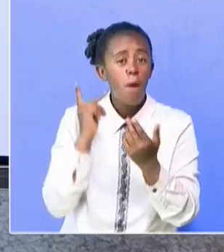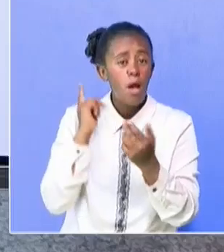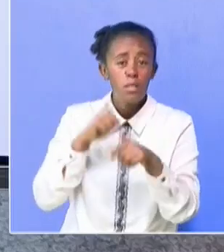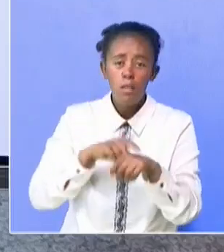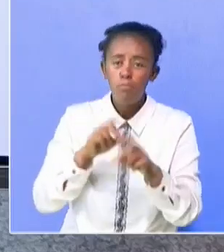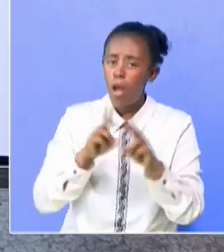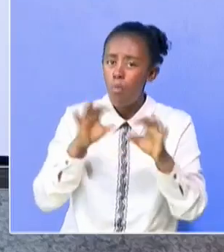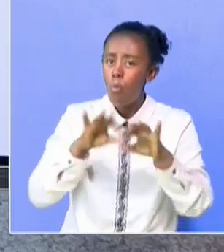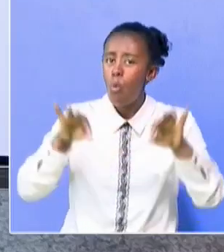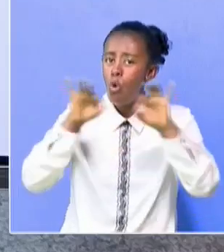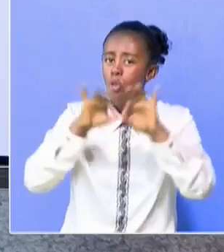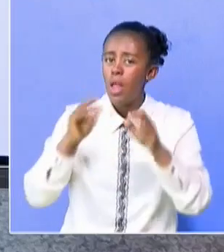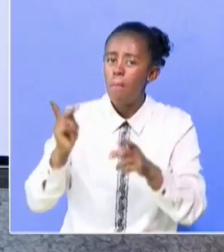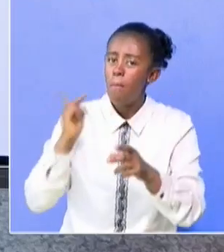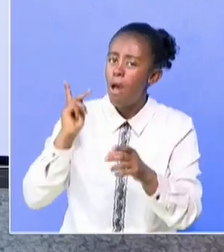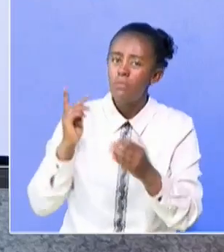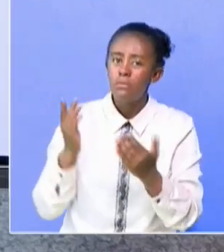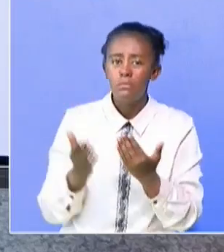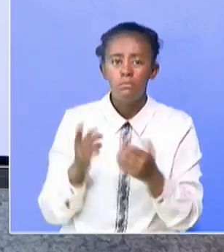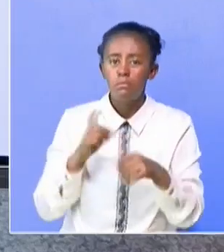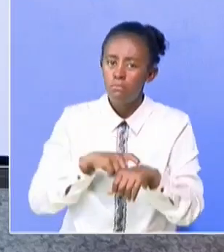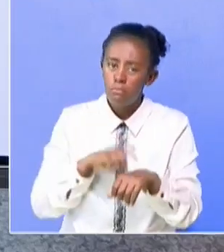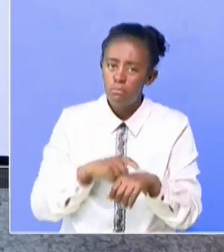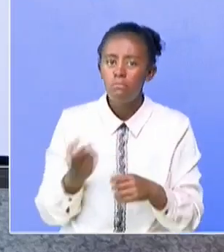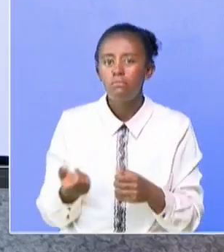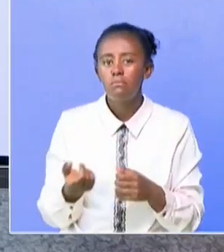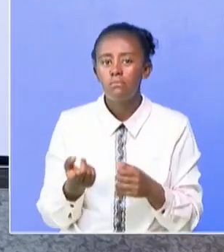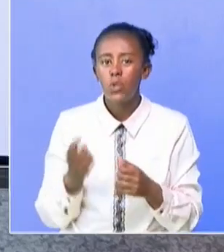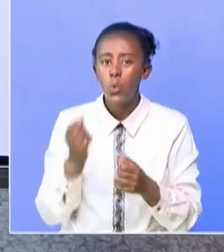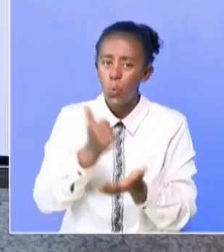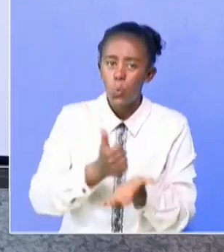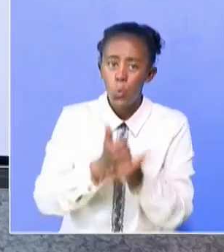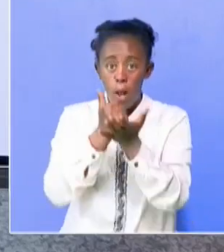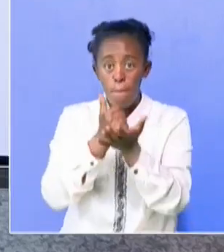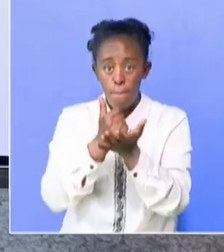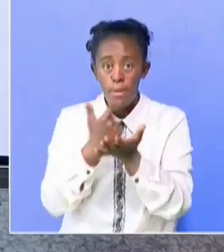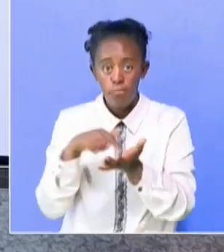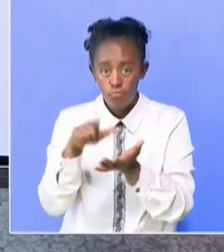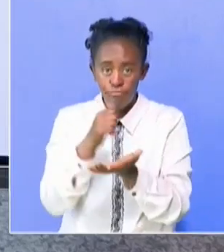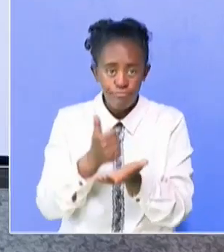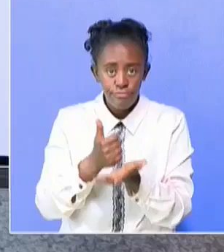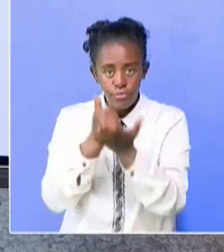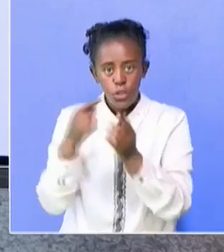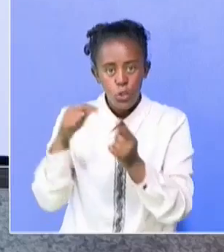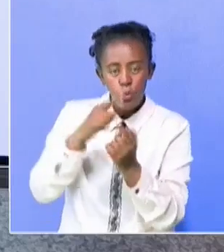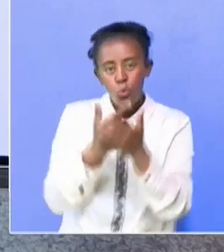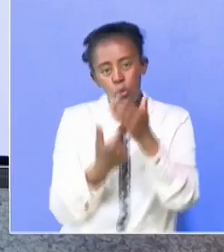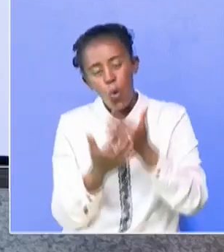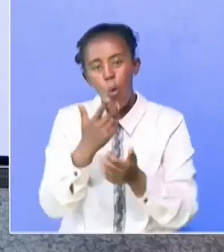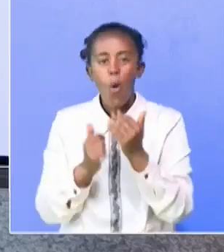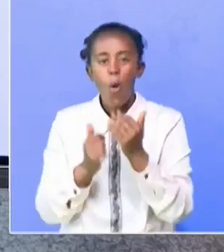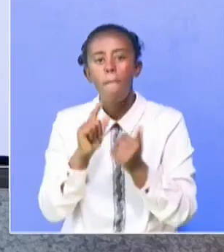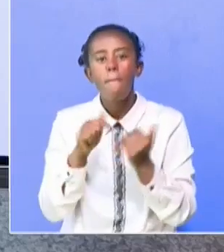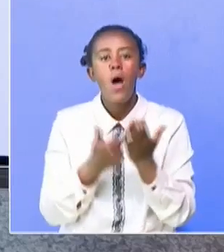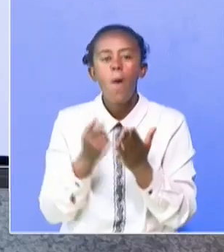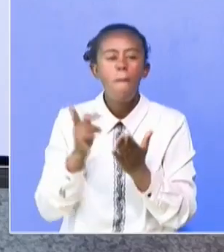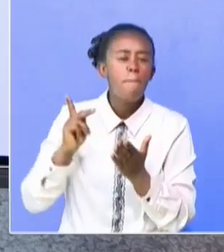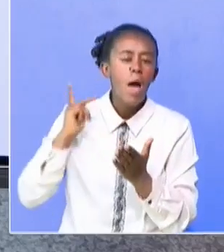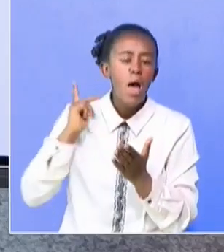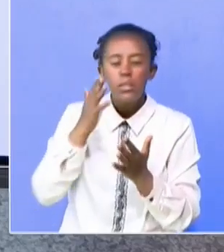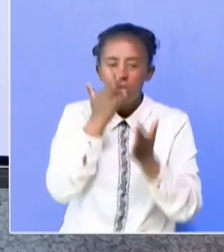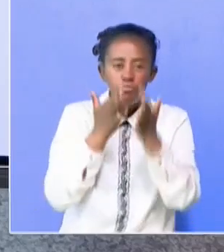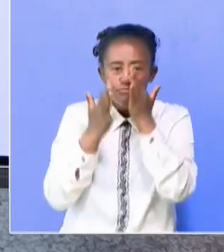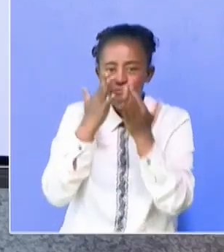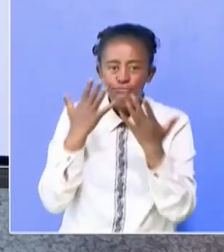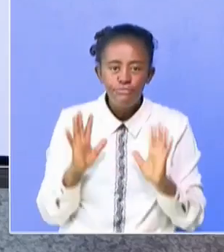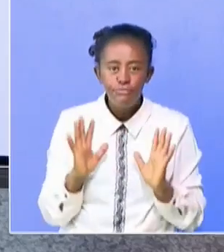important past tense or a very important tense which helps us to talk about past experience,